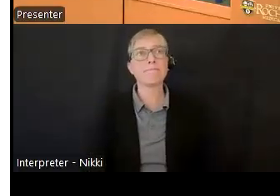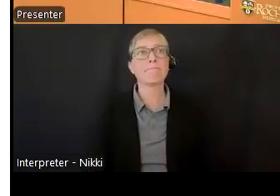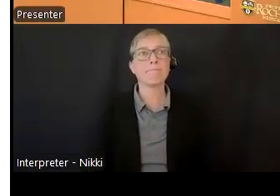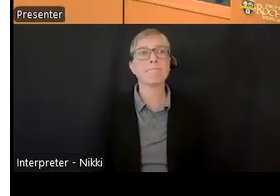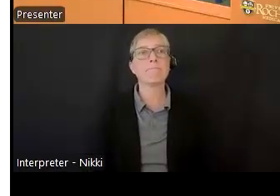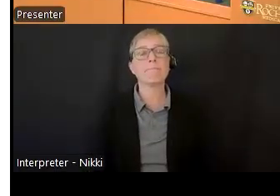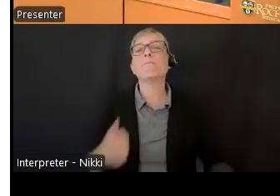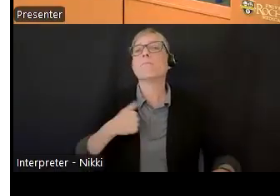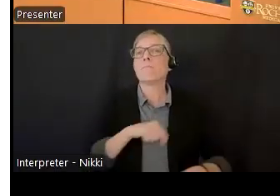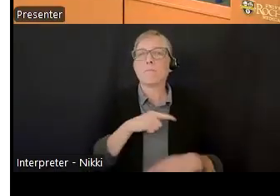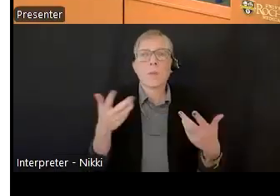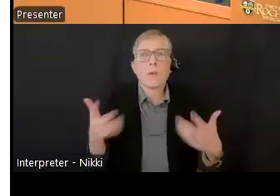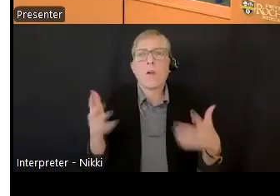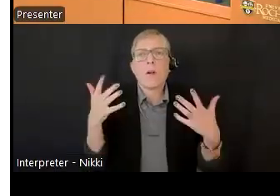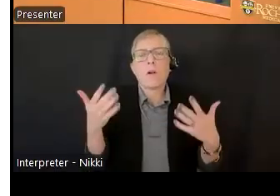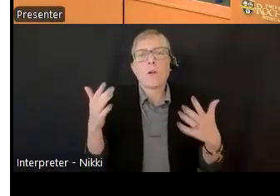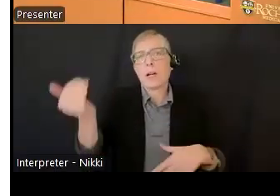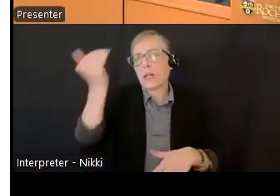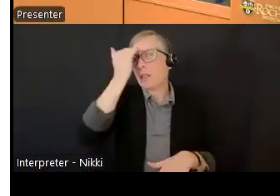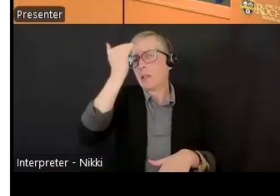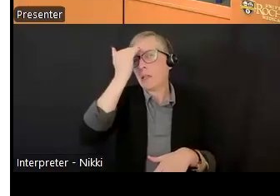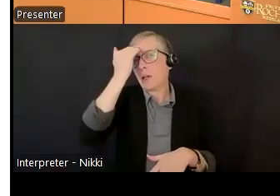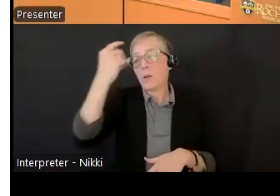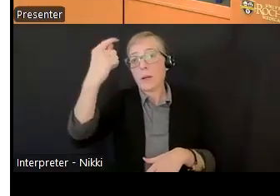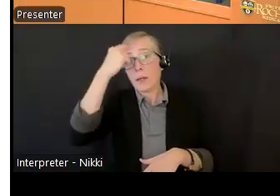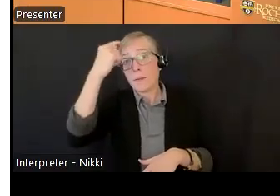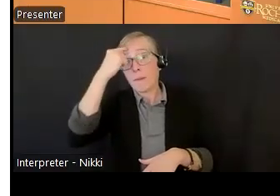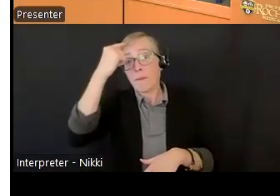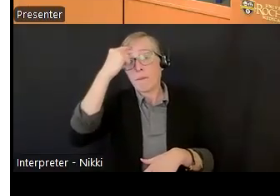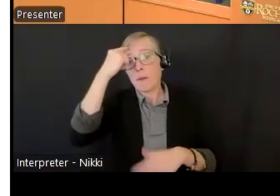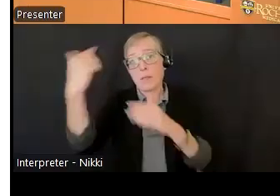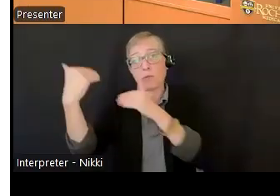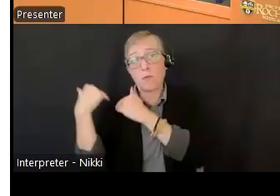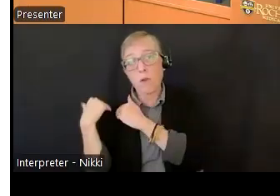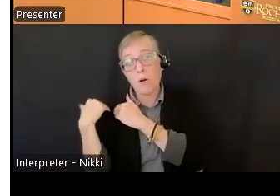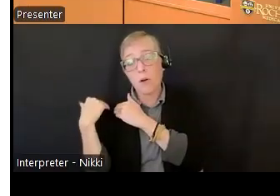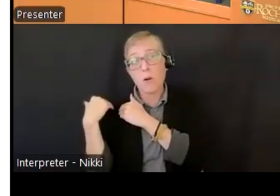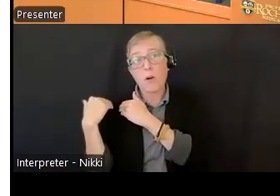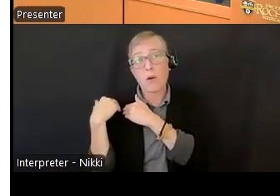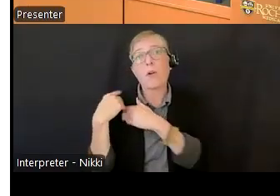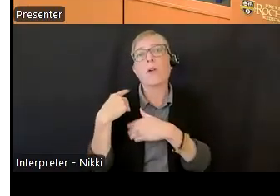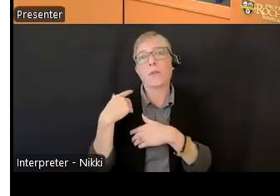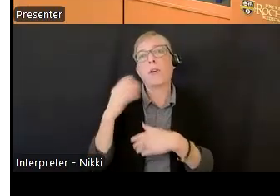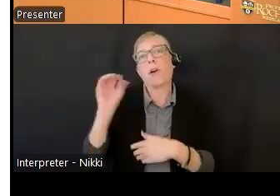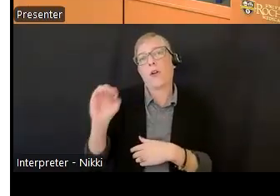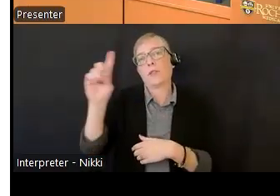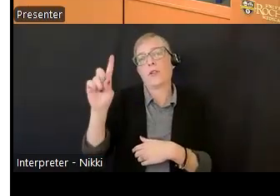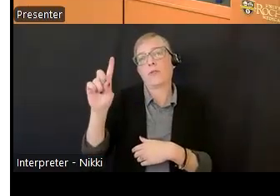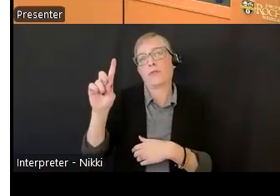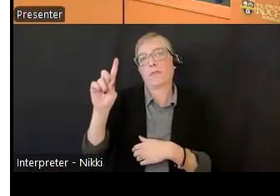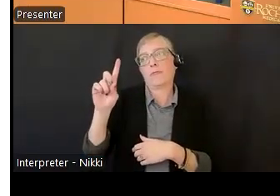we already know the mental load and burden that overdoses has on our clinicians and our patient